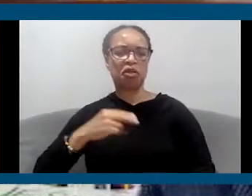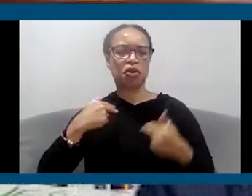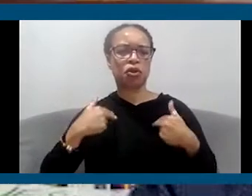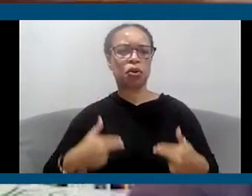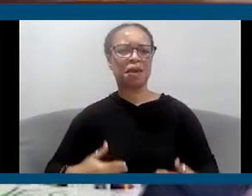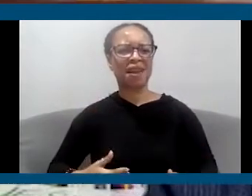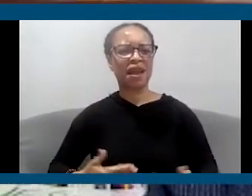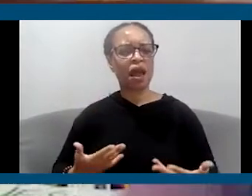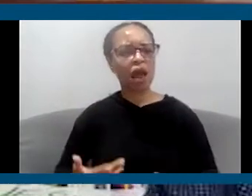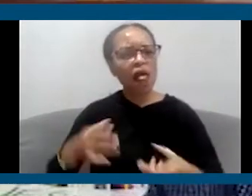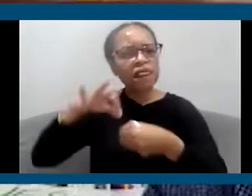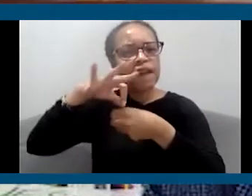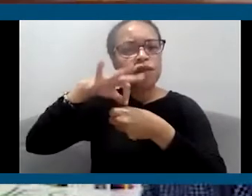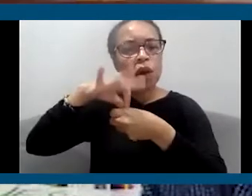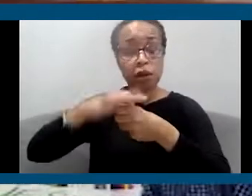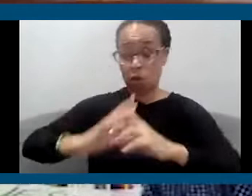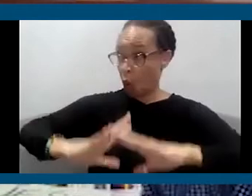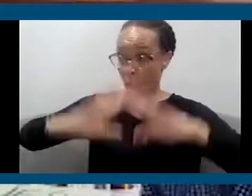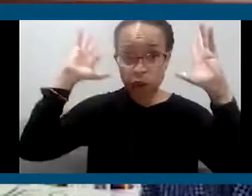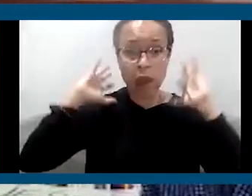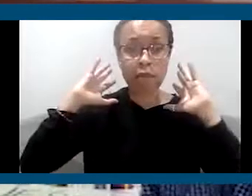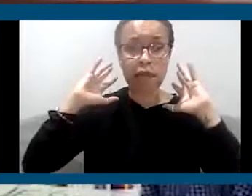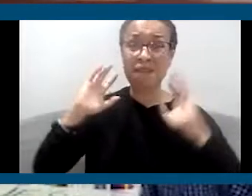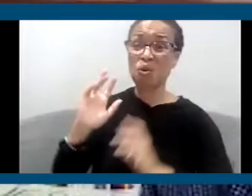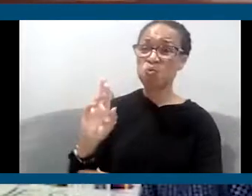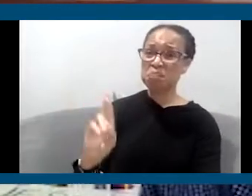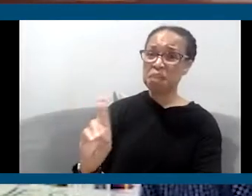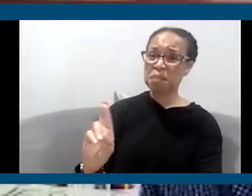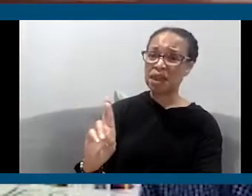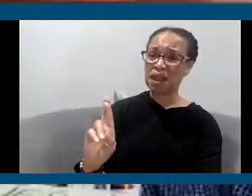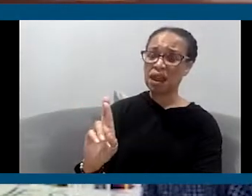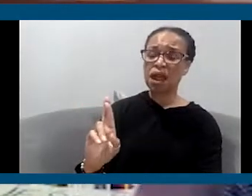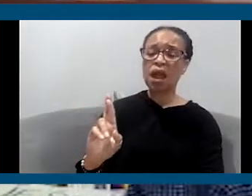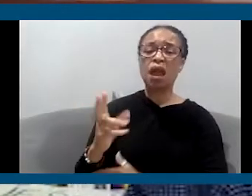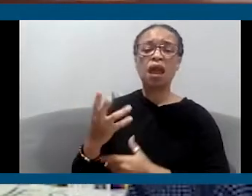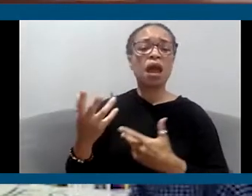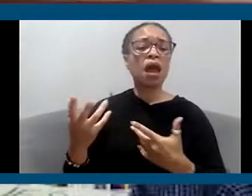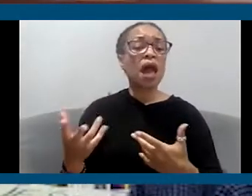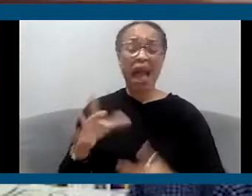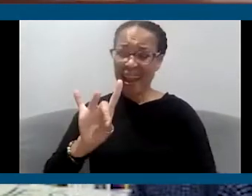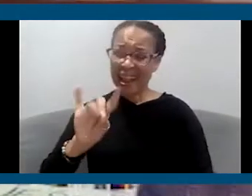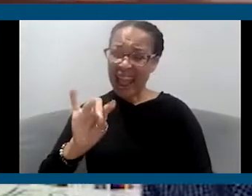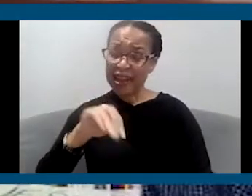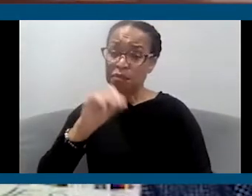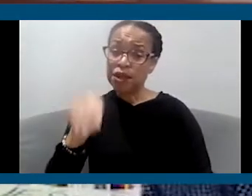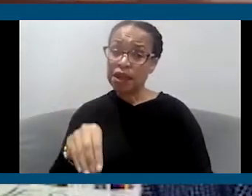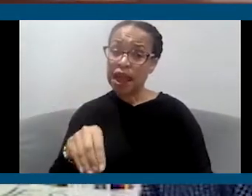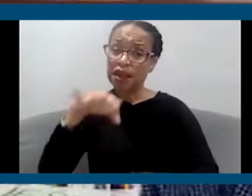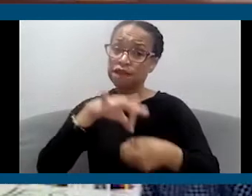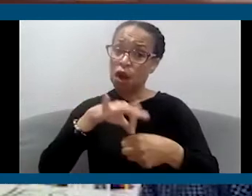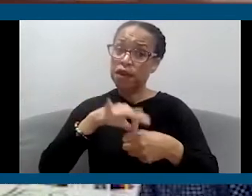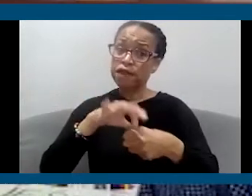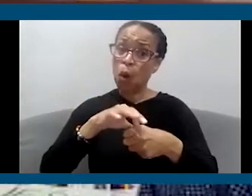voted overwhelmingly Republican, but then almost 80% voted for George W.